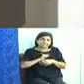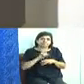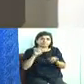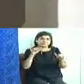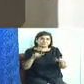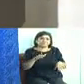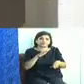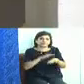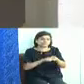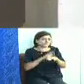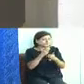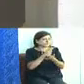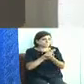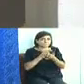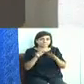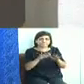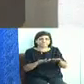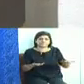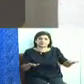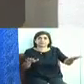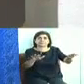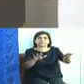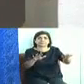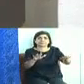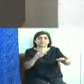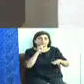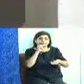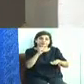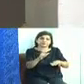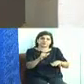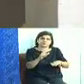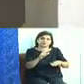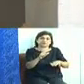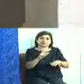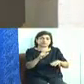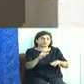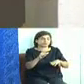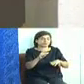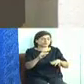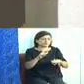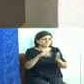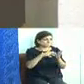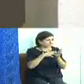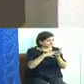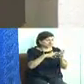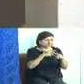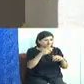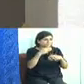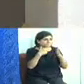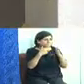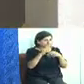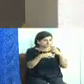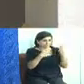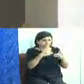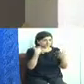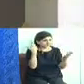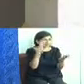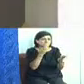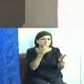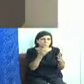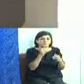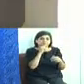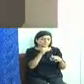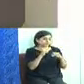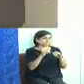Staying on holy ground is not a static process where you just arrive and you just